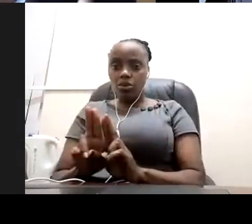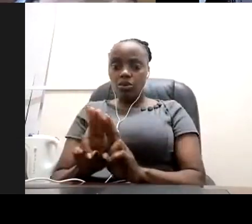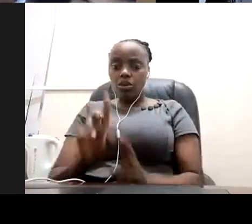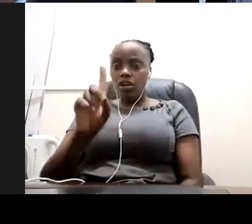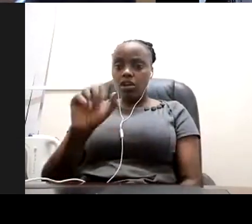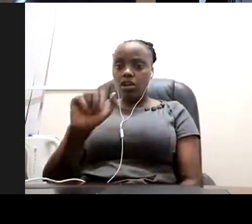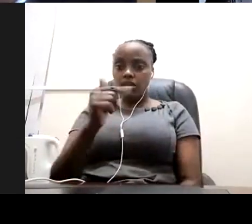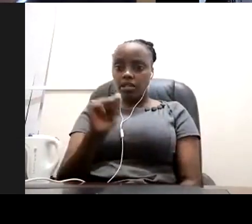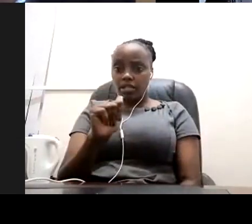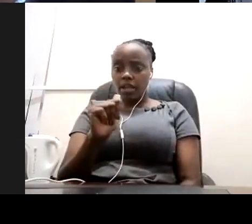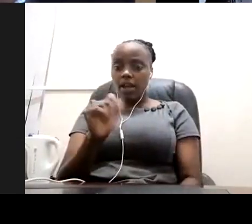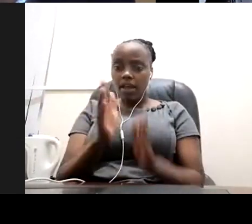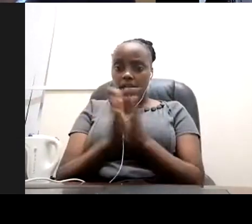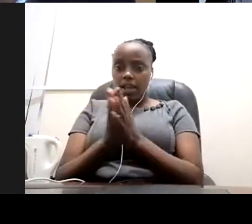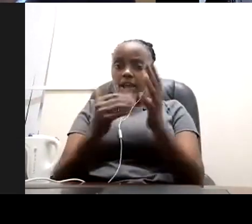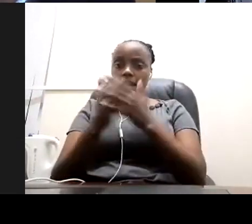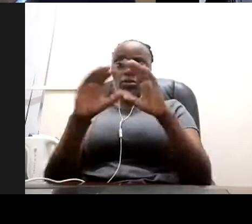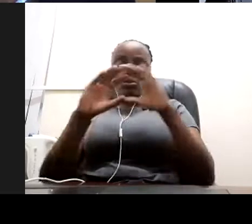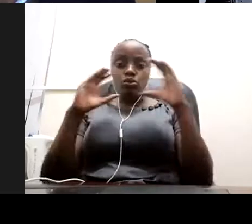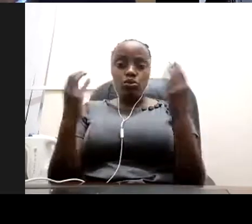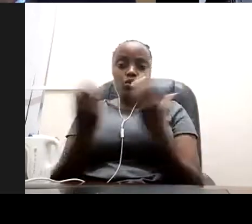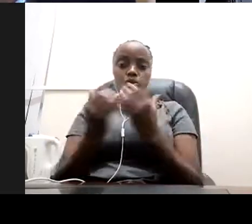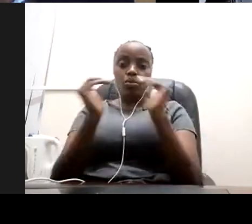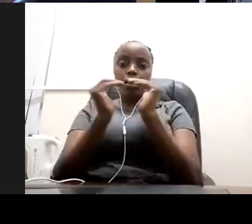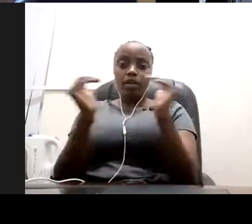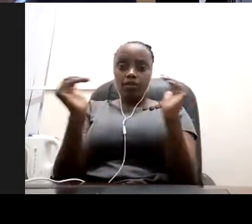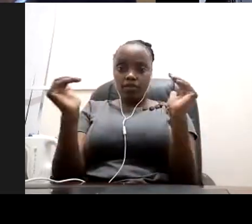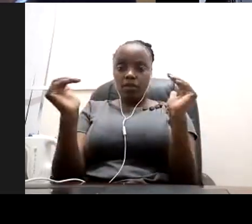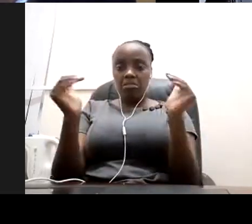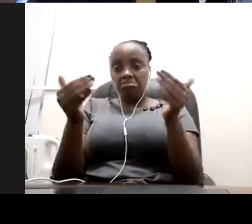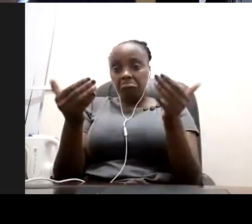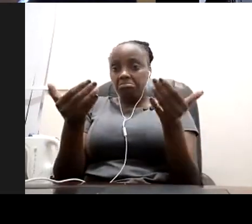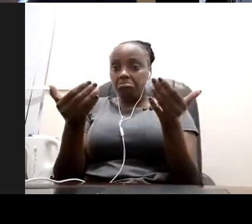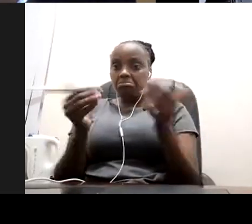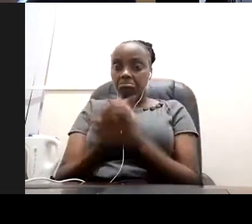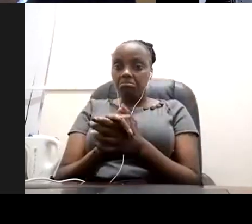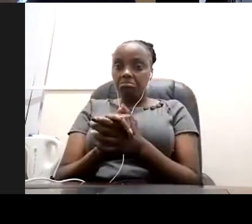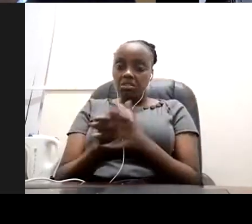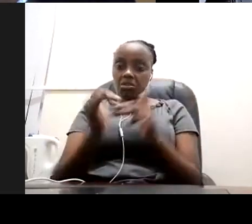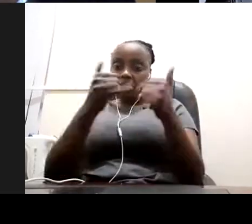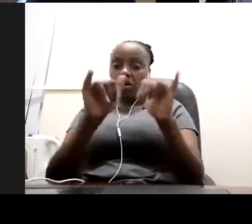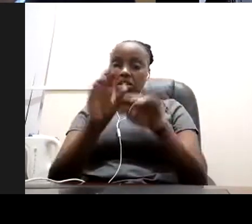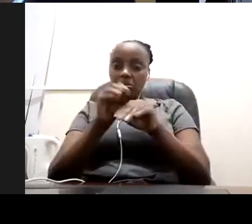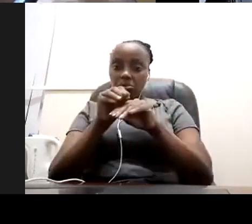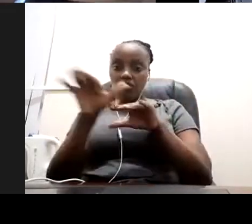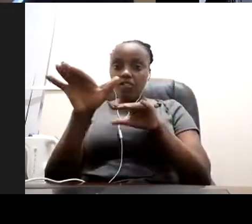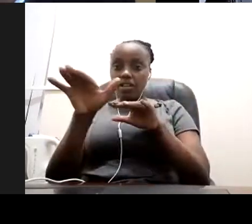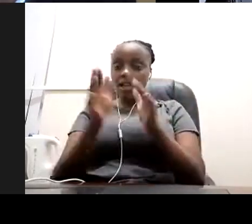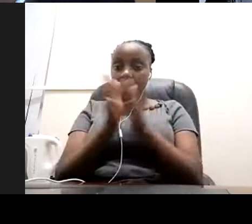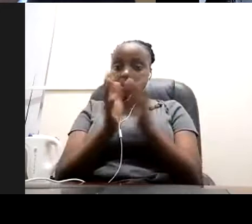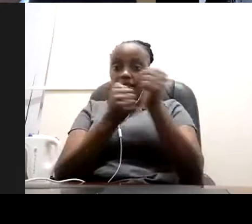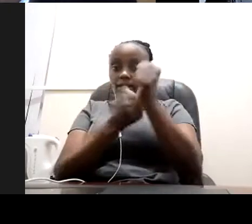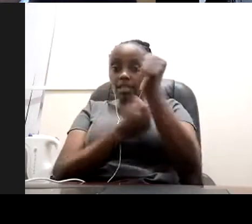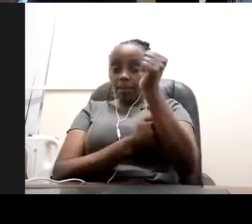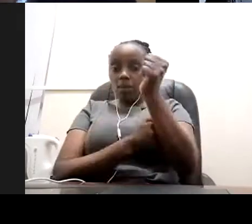and up to the global level in obviously seeking to influence and support the progress